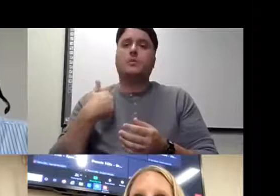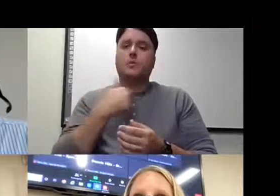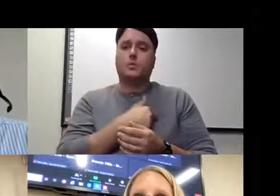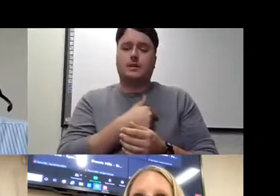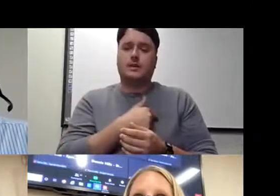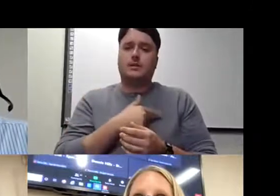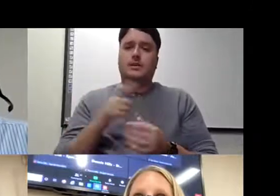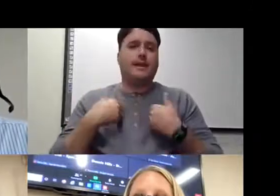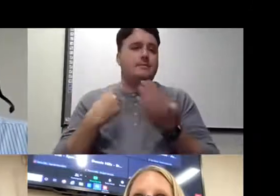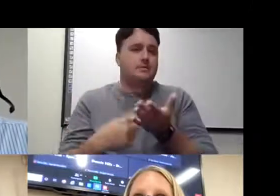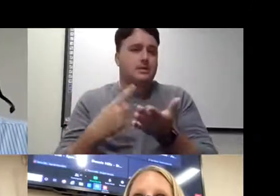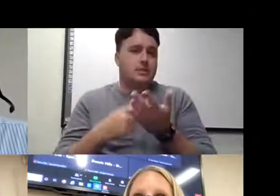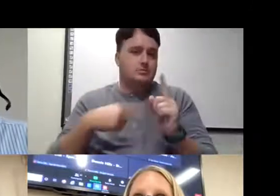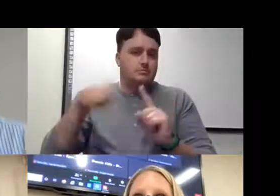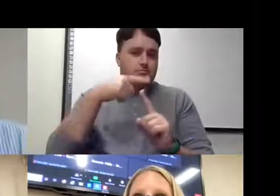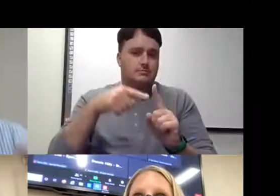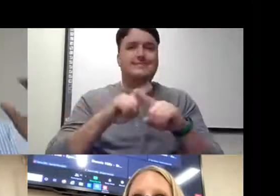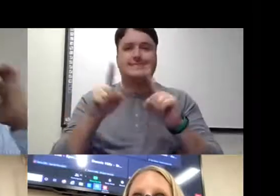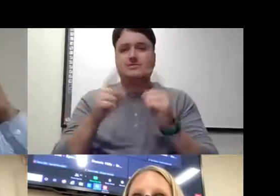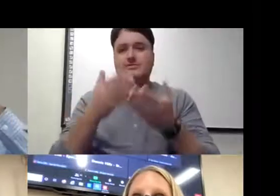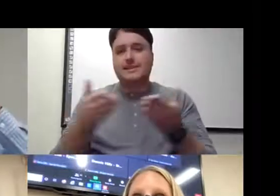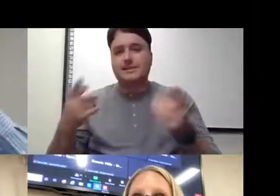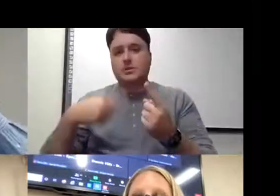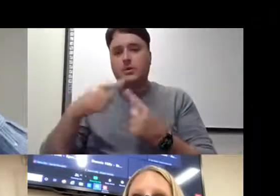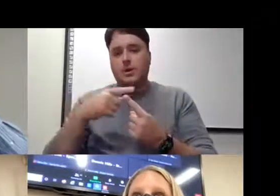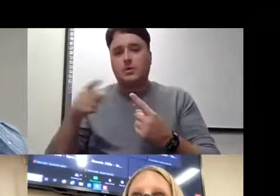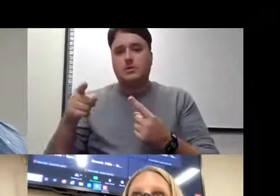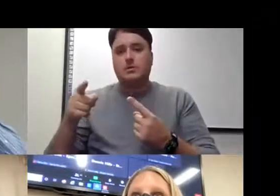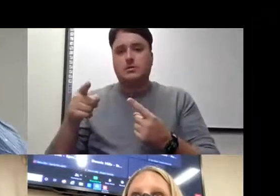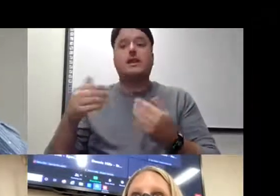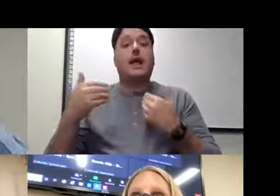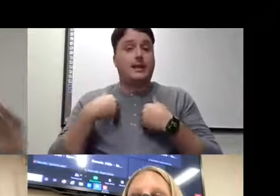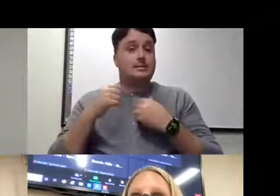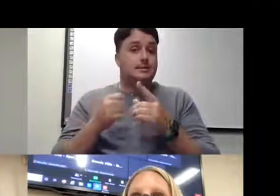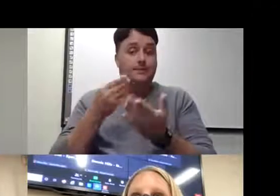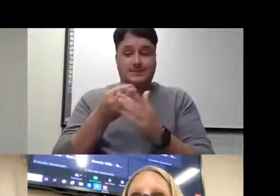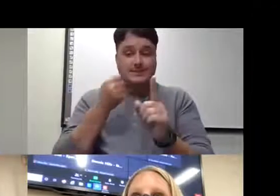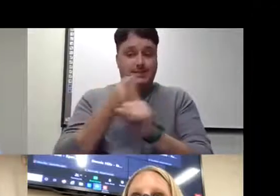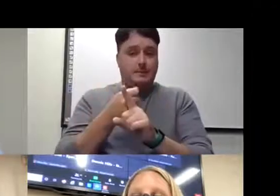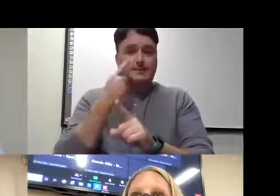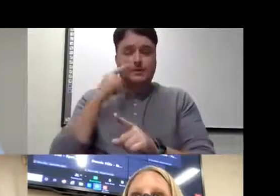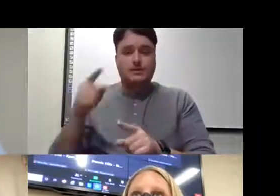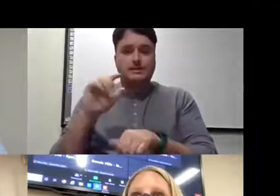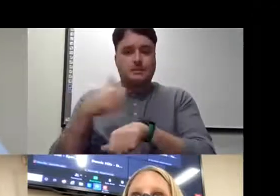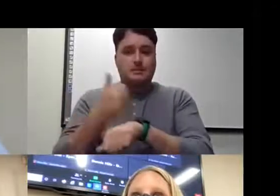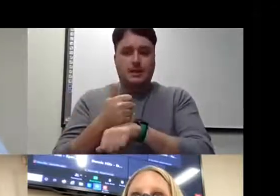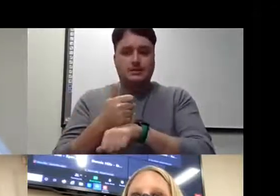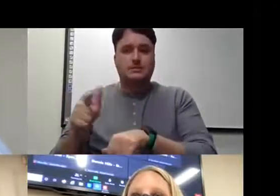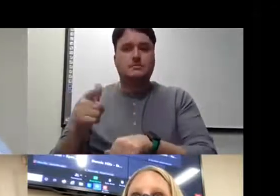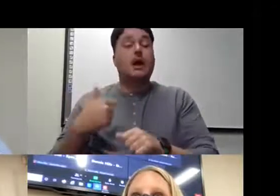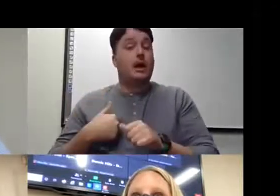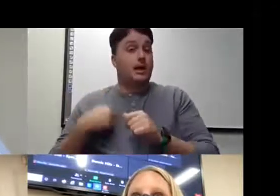there's discussion around and different opinions around fiscal impacts of these agreements being in place, and I've read